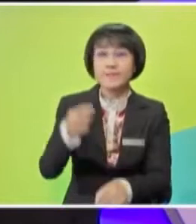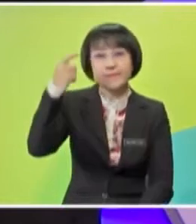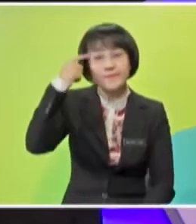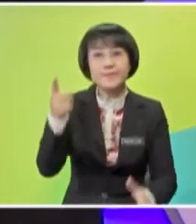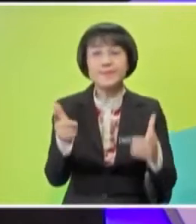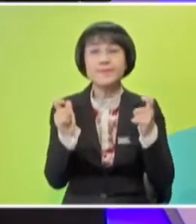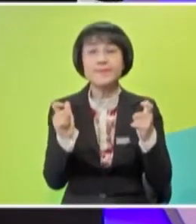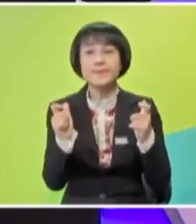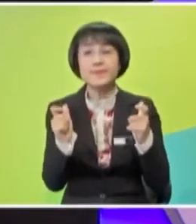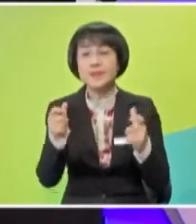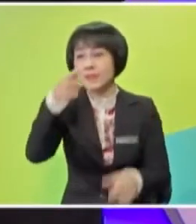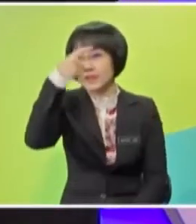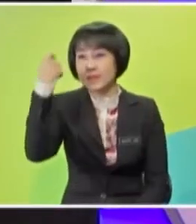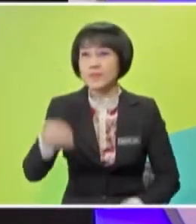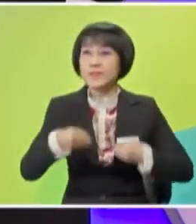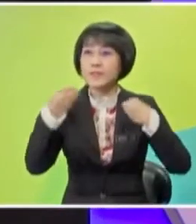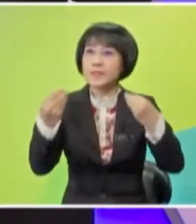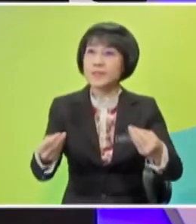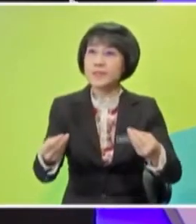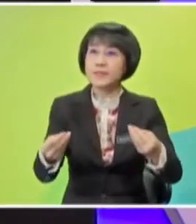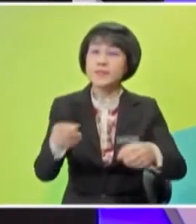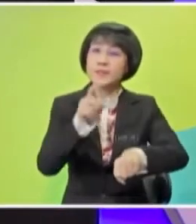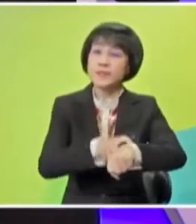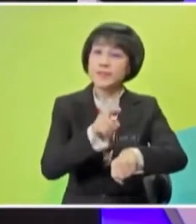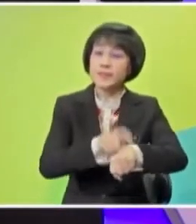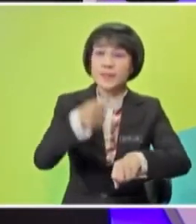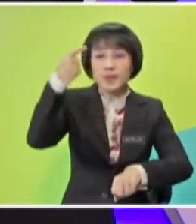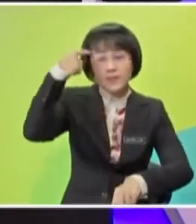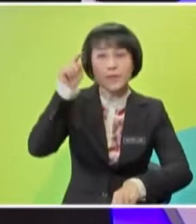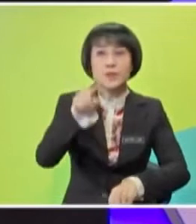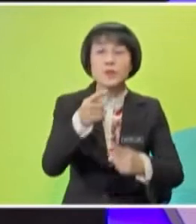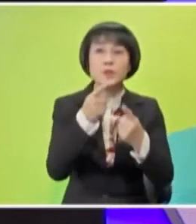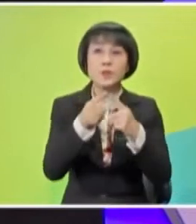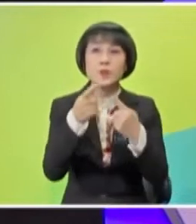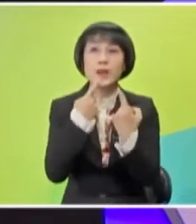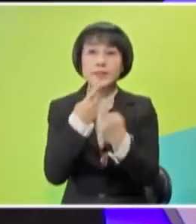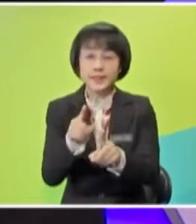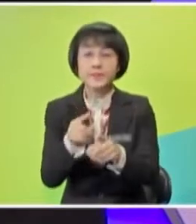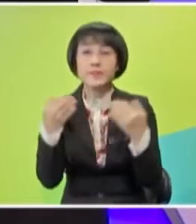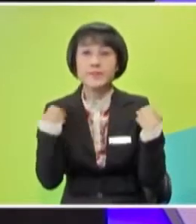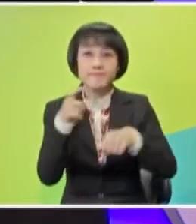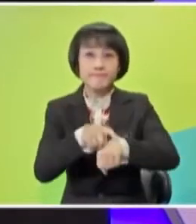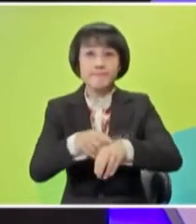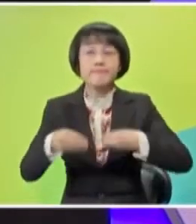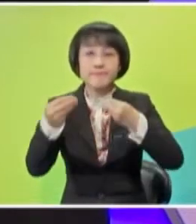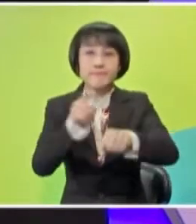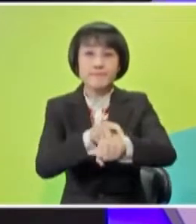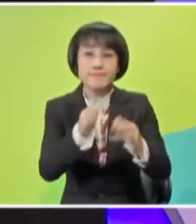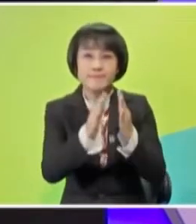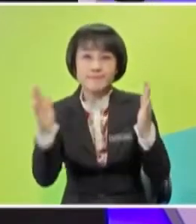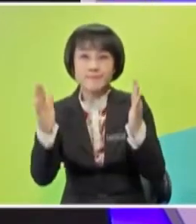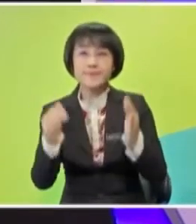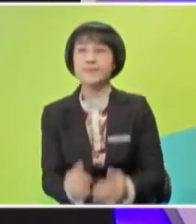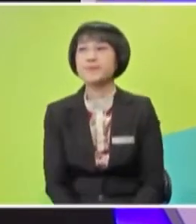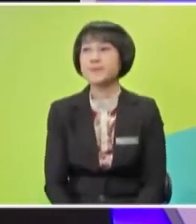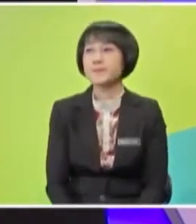Because you are given a particular time for you to answer these questions. Okay. There's set time given to you.